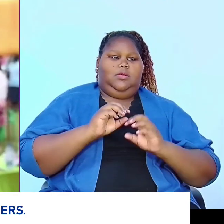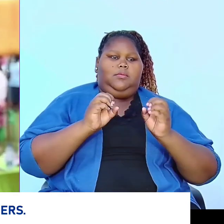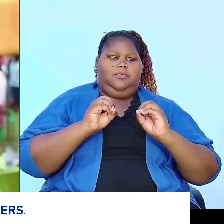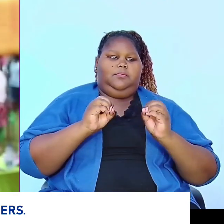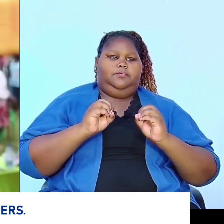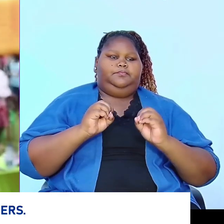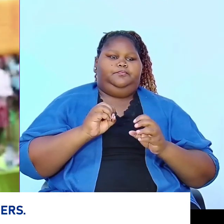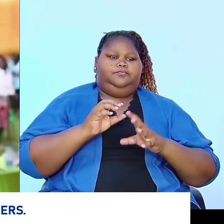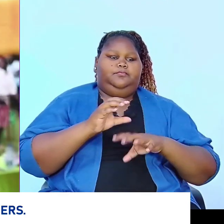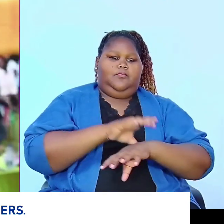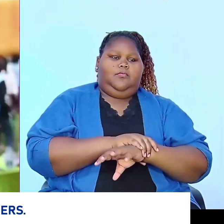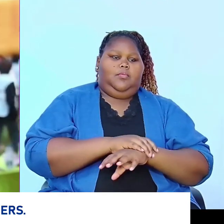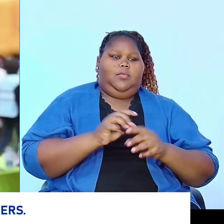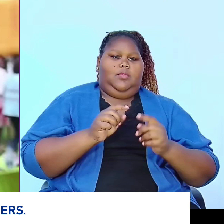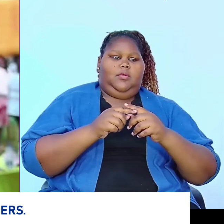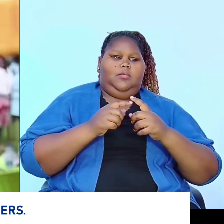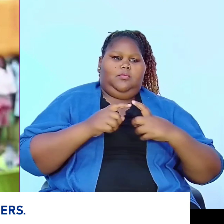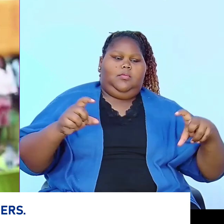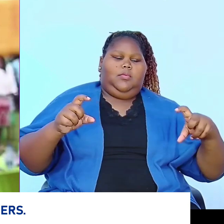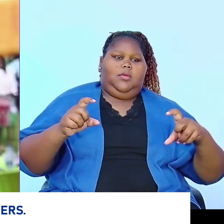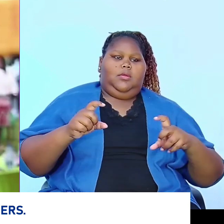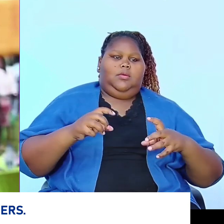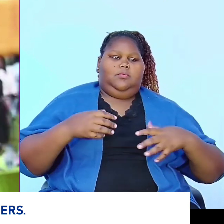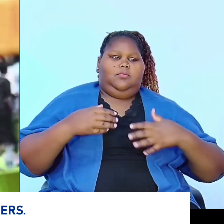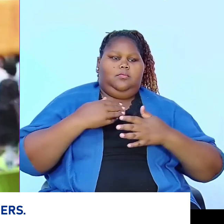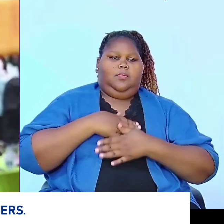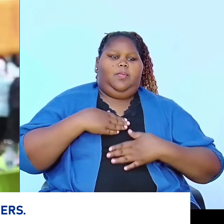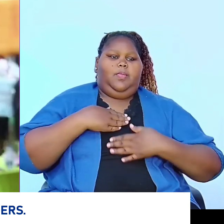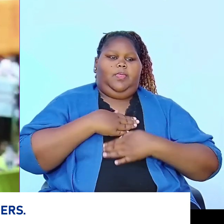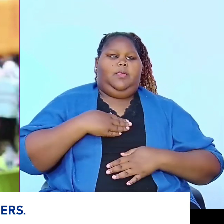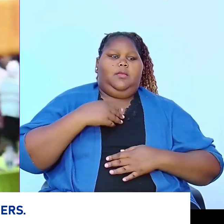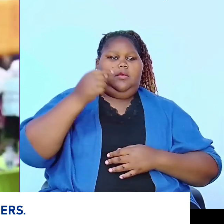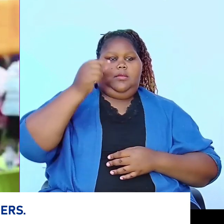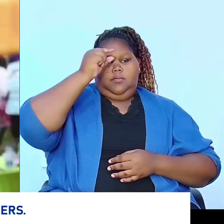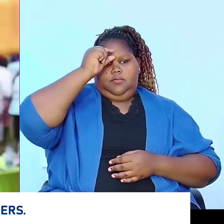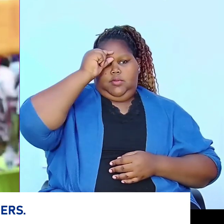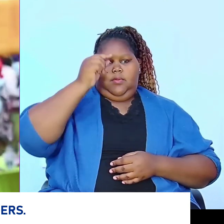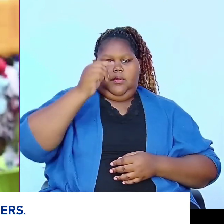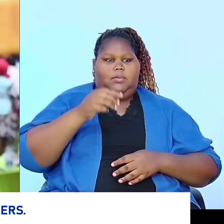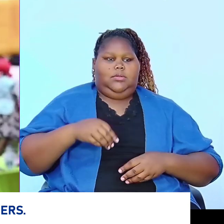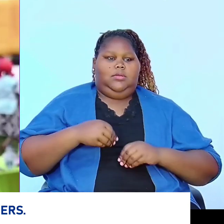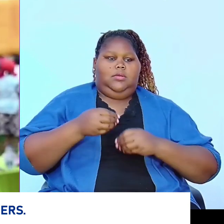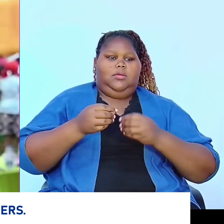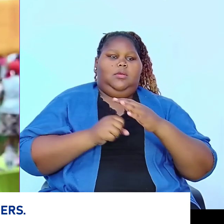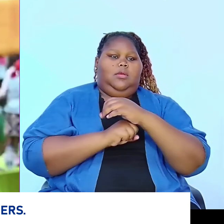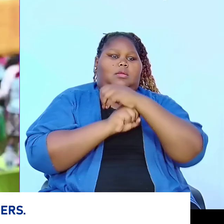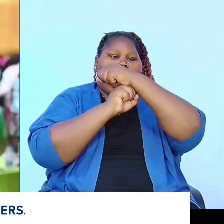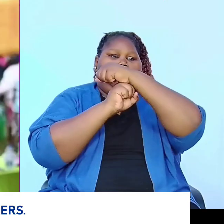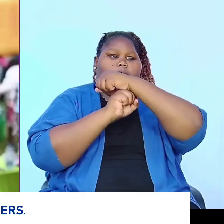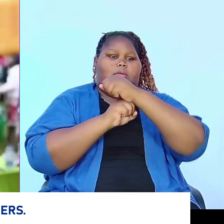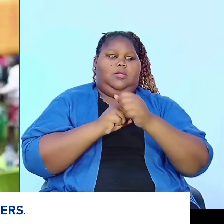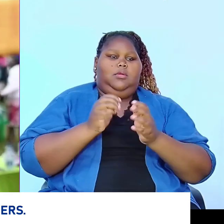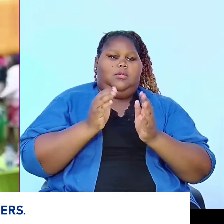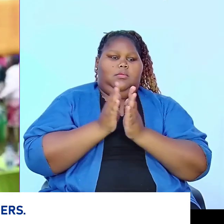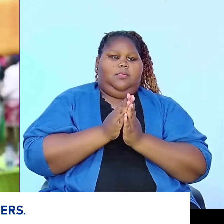a bigger outreach. So we appreciate the government for at least giving us that supporting hand through community health promoters, that we have been able